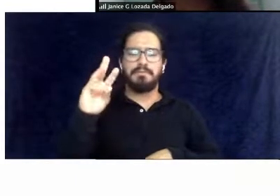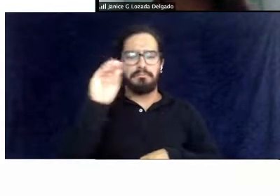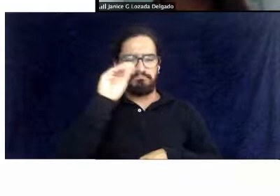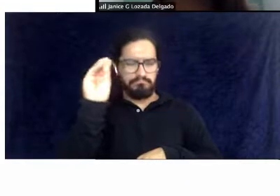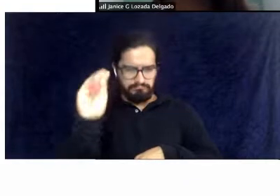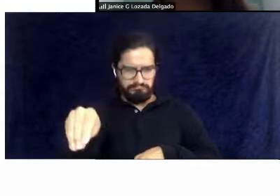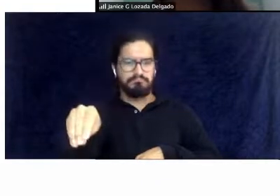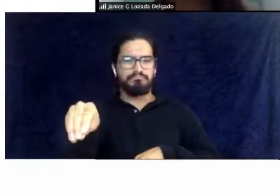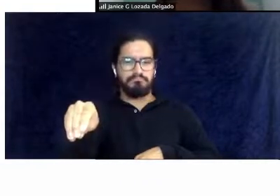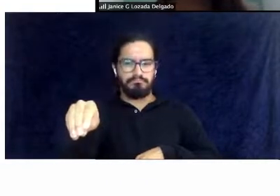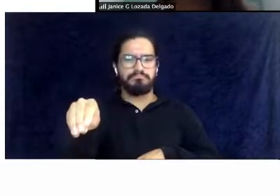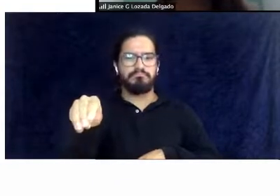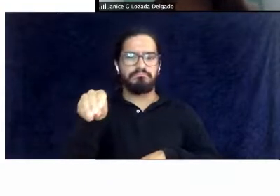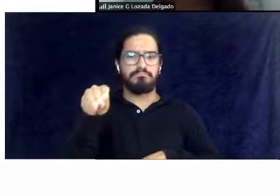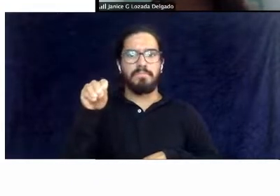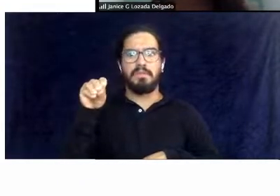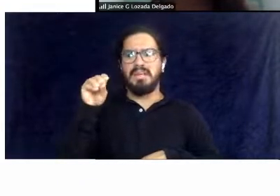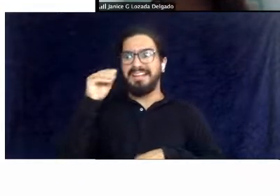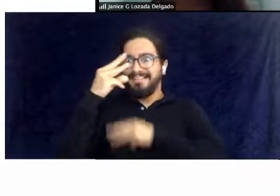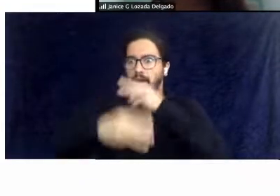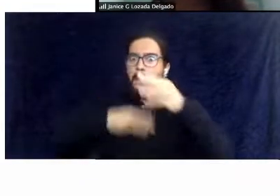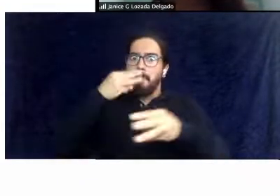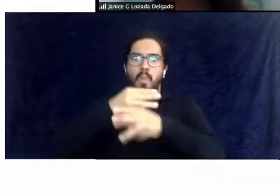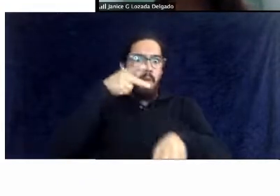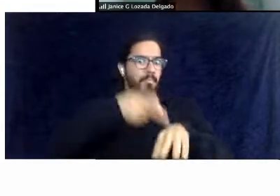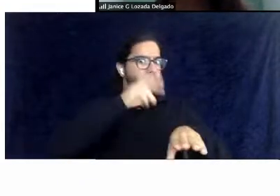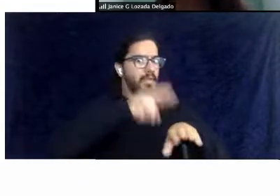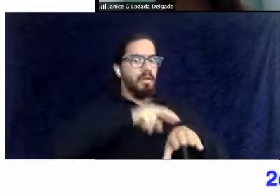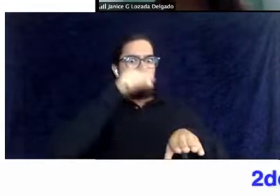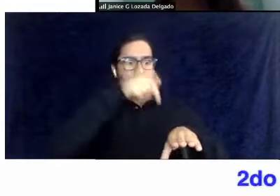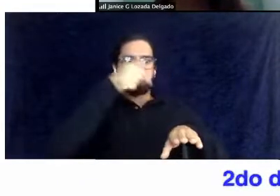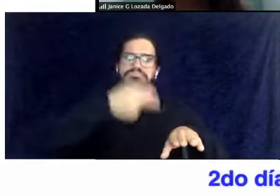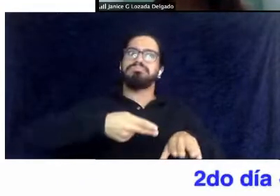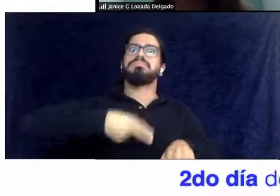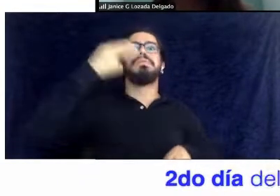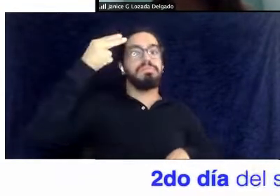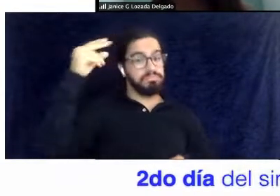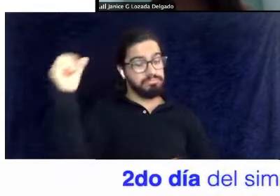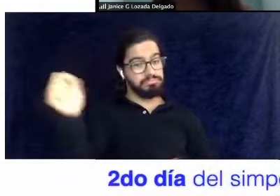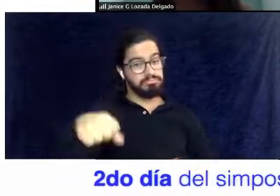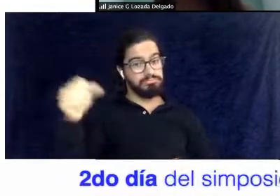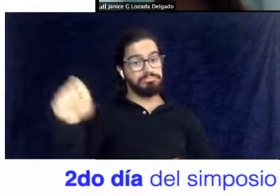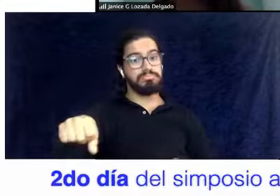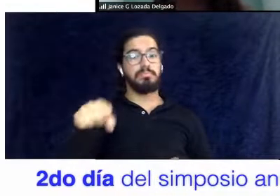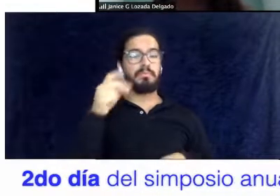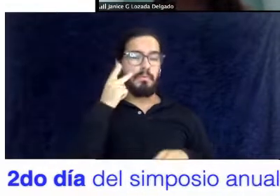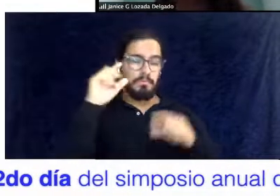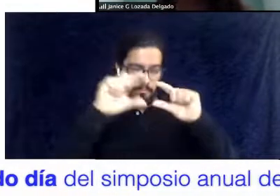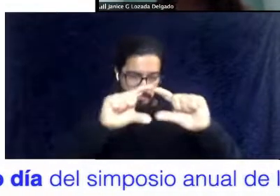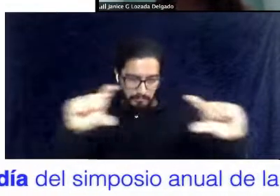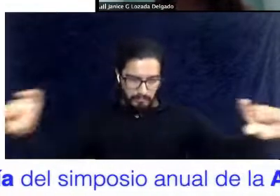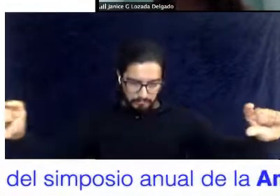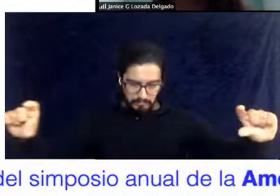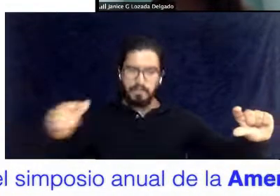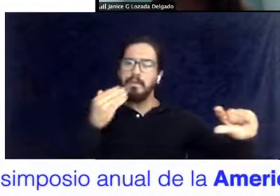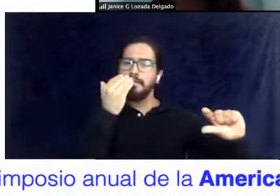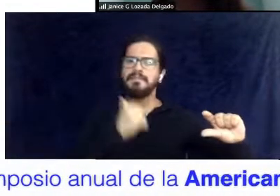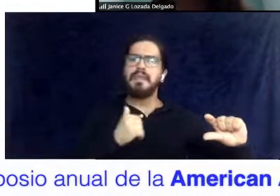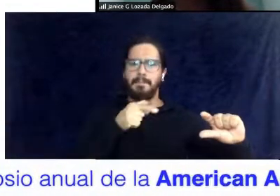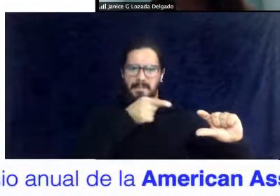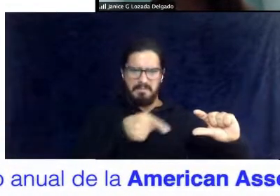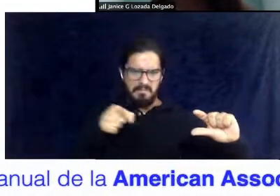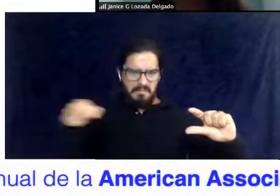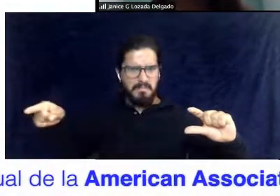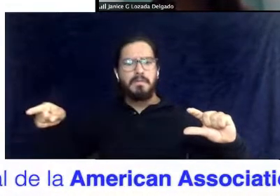the highest in the world. In the table below, you can see that diabetes is the main cause of death and disability